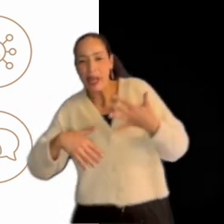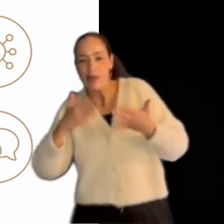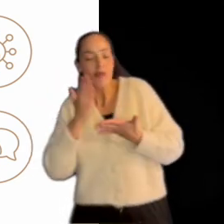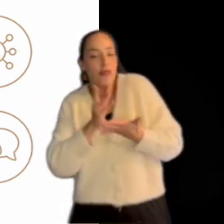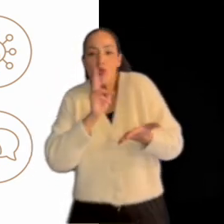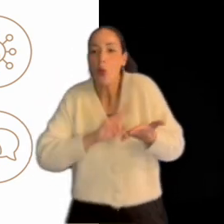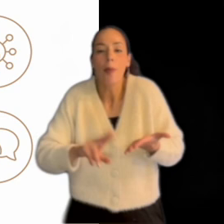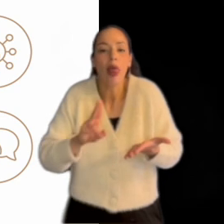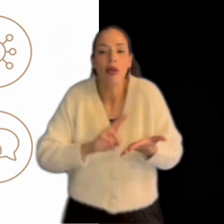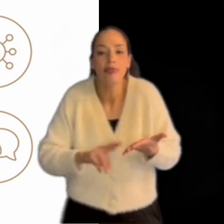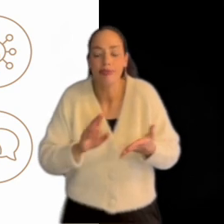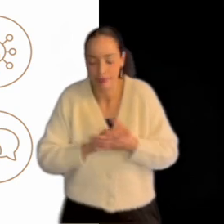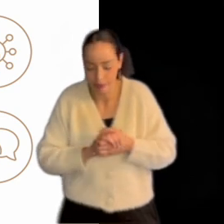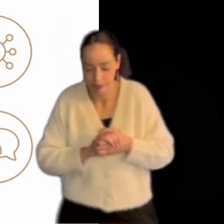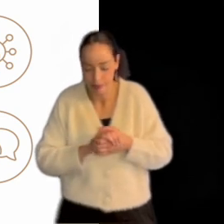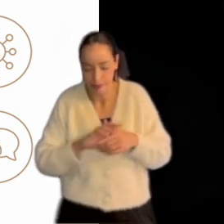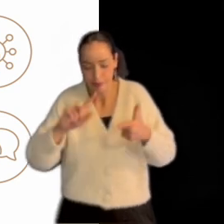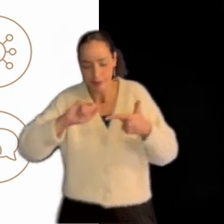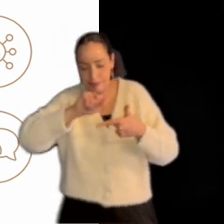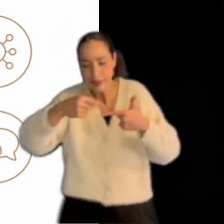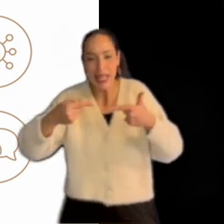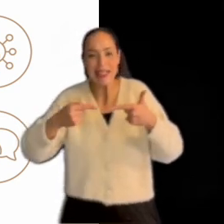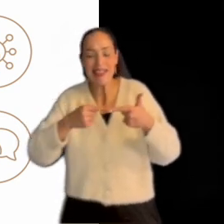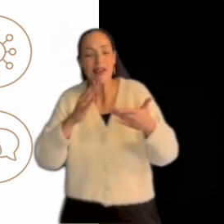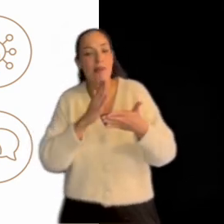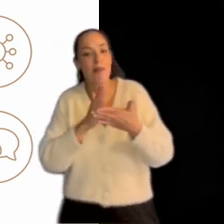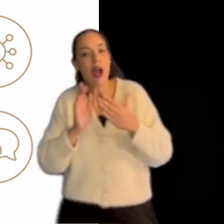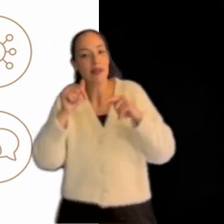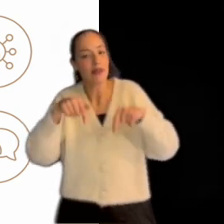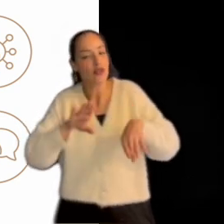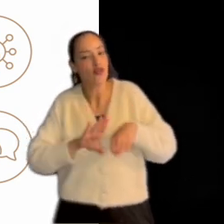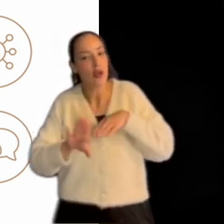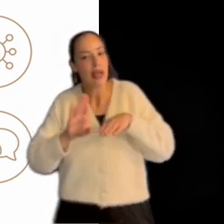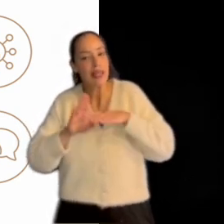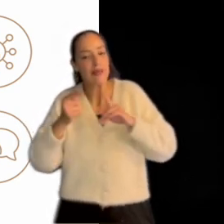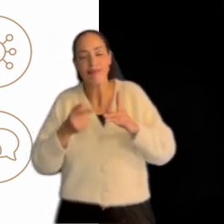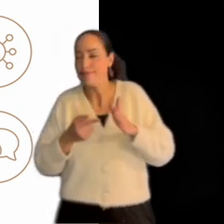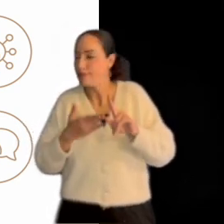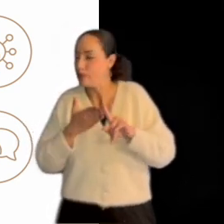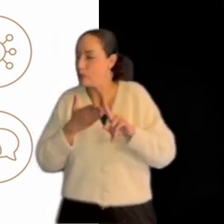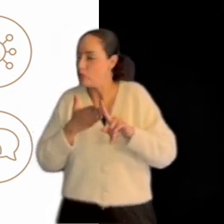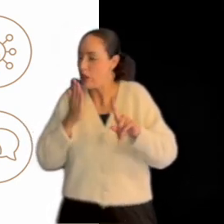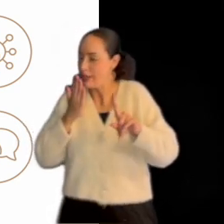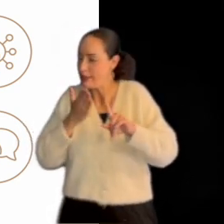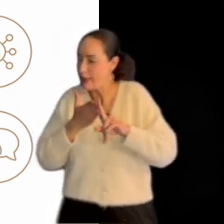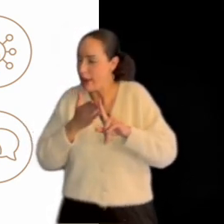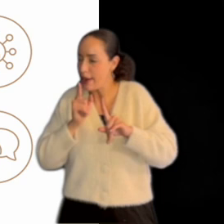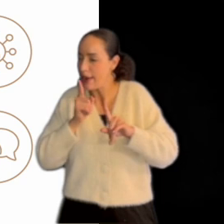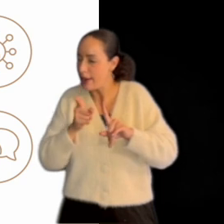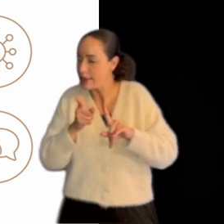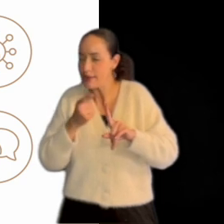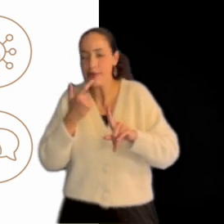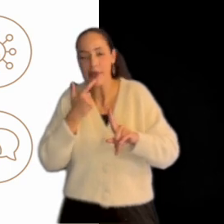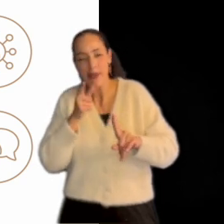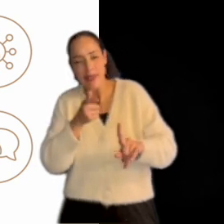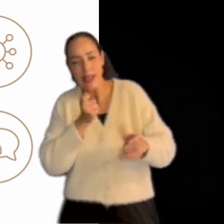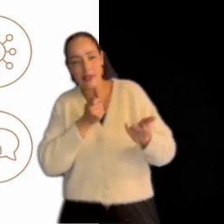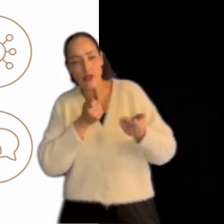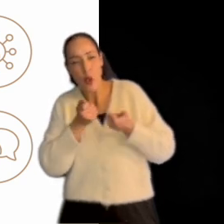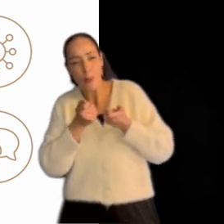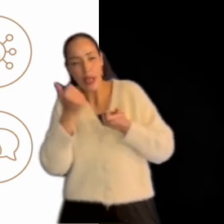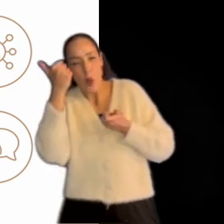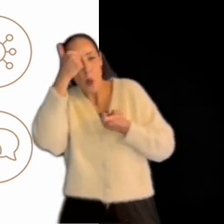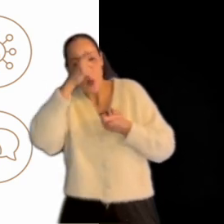coping and wise adaptations. By ensuring someone's access to information, we not only remind them that they are normal at a time when they